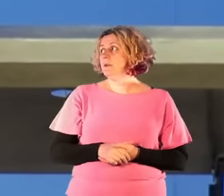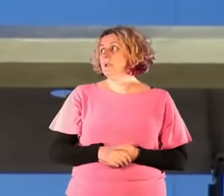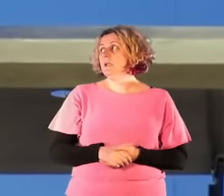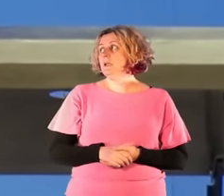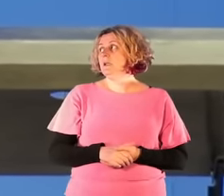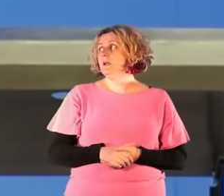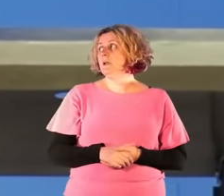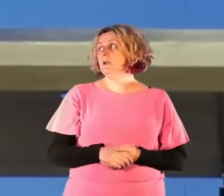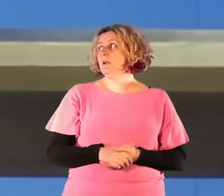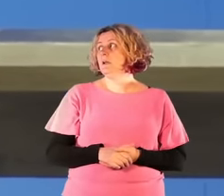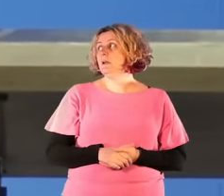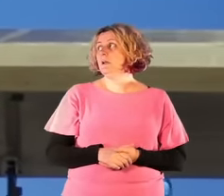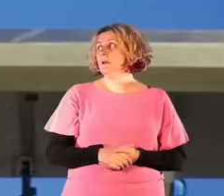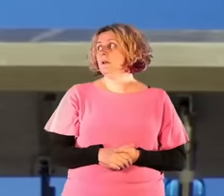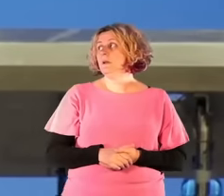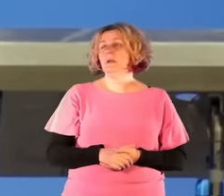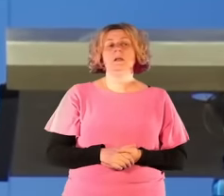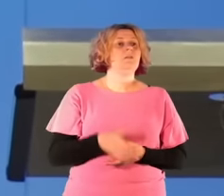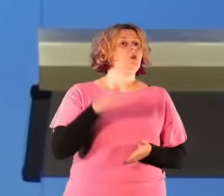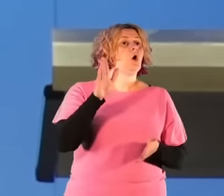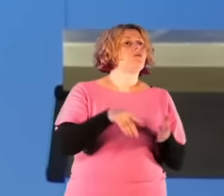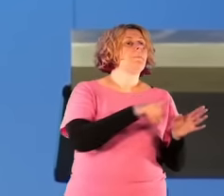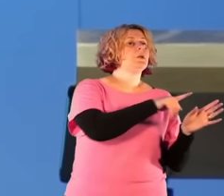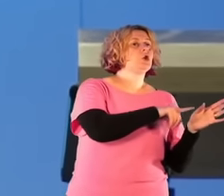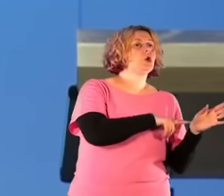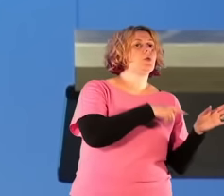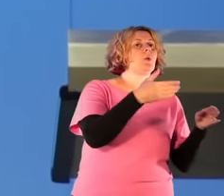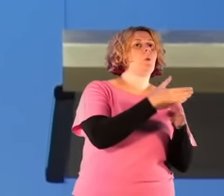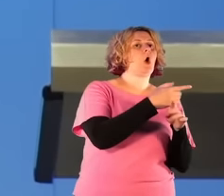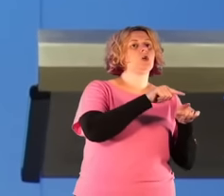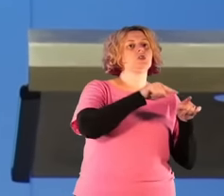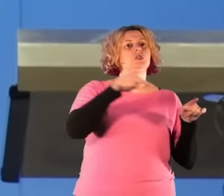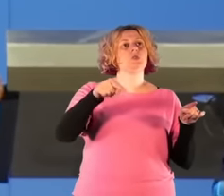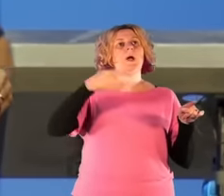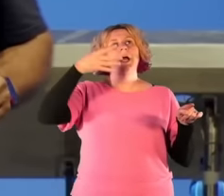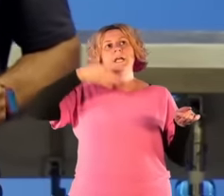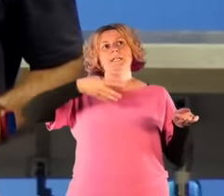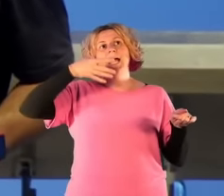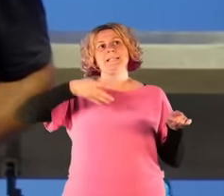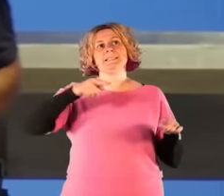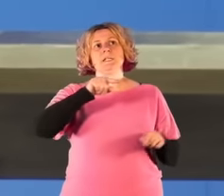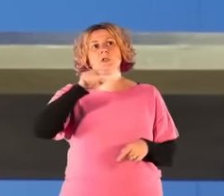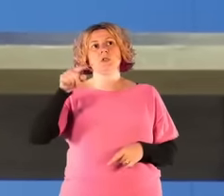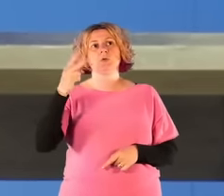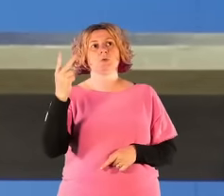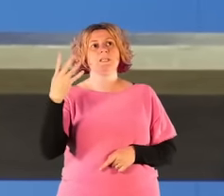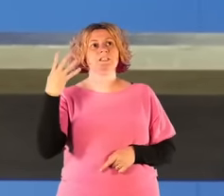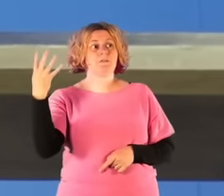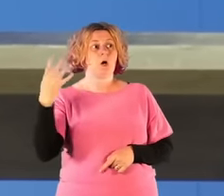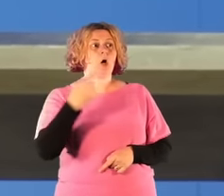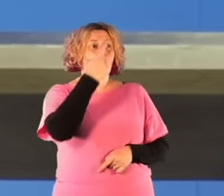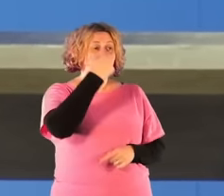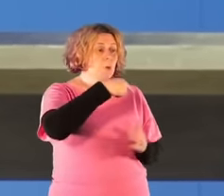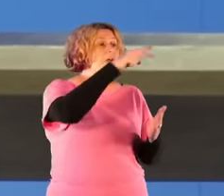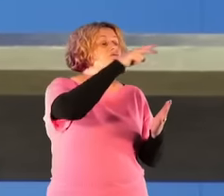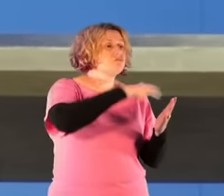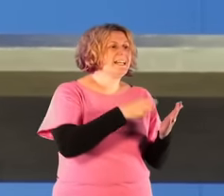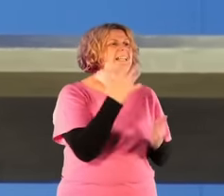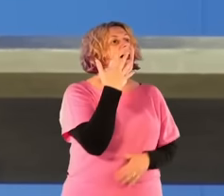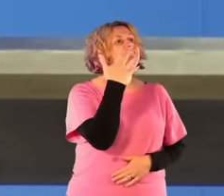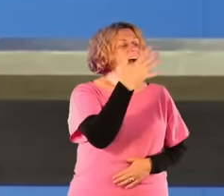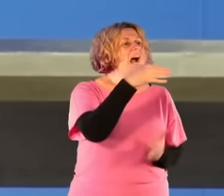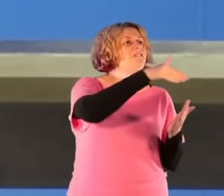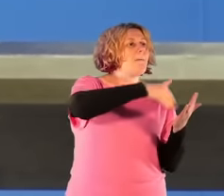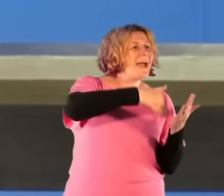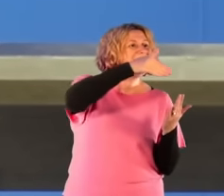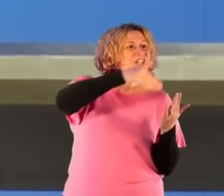the from the youth work up to the 19s, 24s, on the condition you read 5 pages or more, you can have this for free, okay?